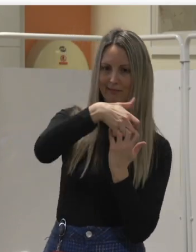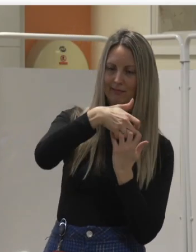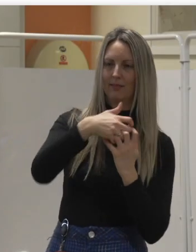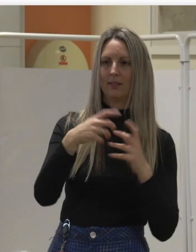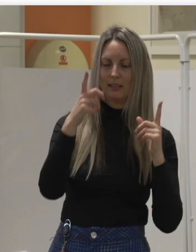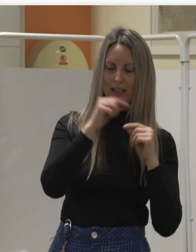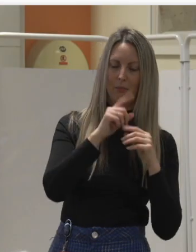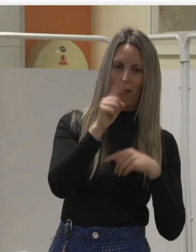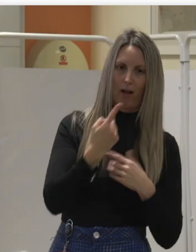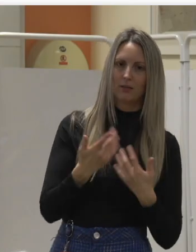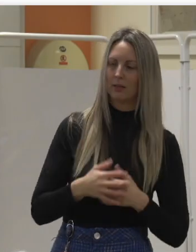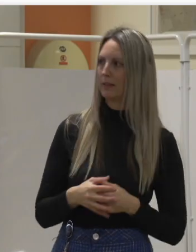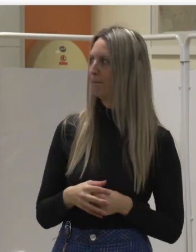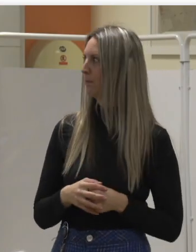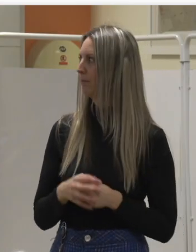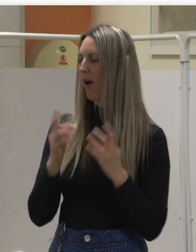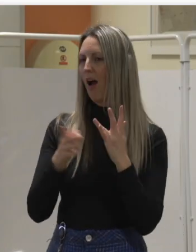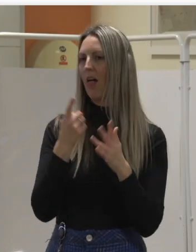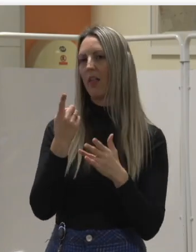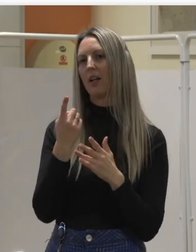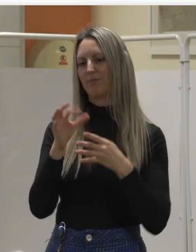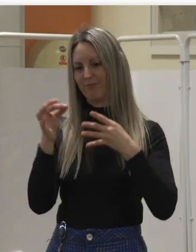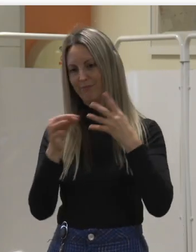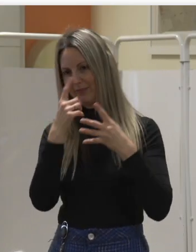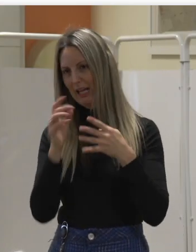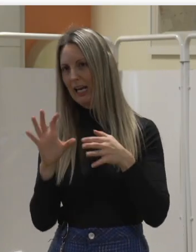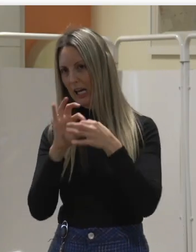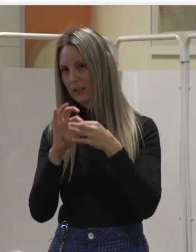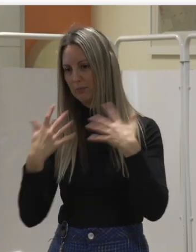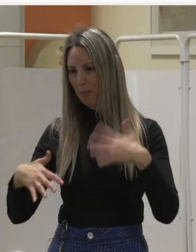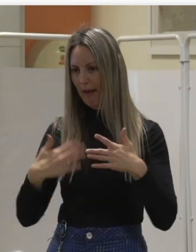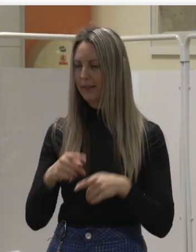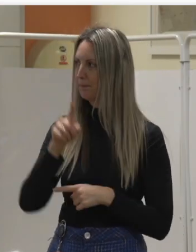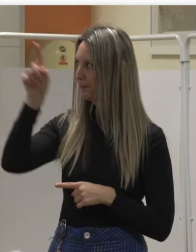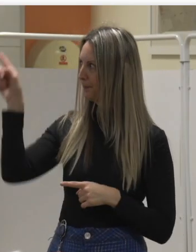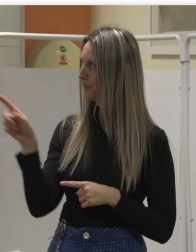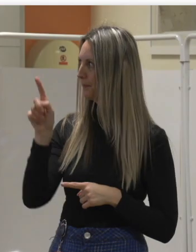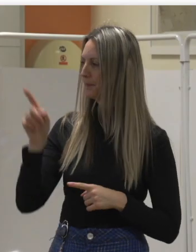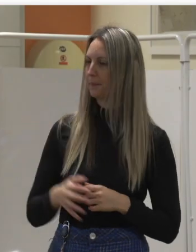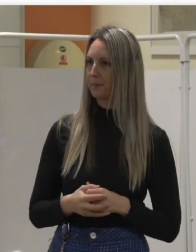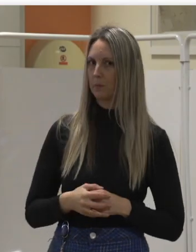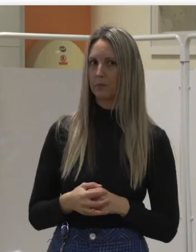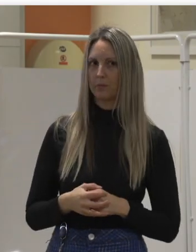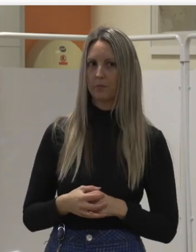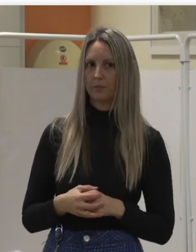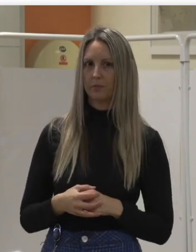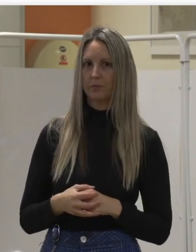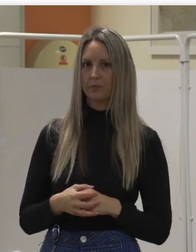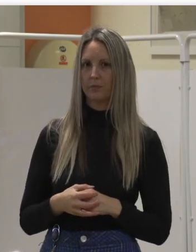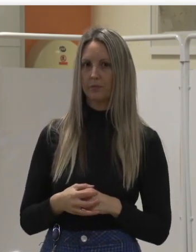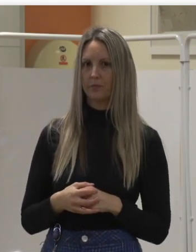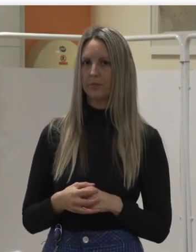see that sometimes which can contribute to it, because we know that some people with inflammatory conditions, for example,